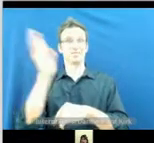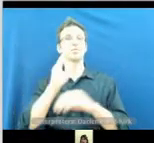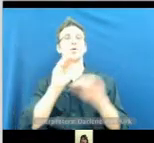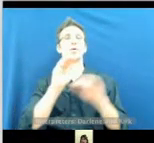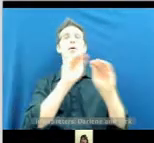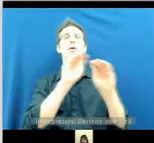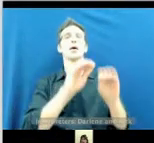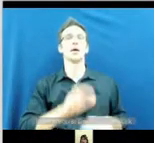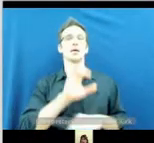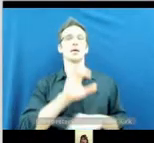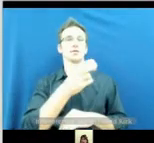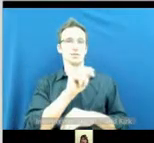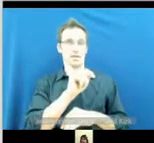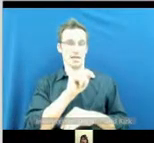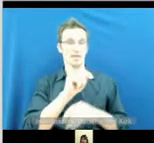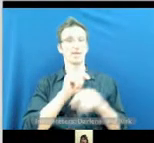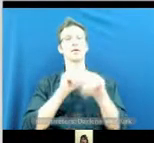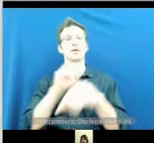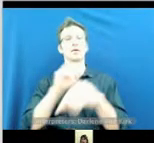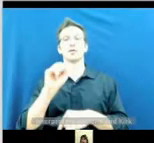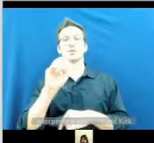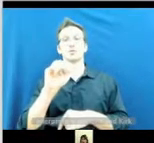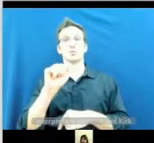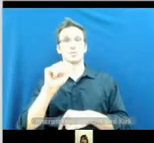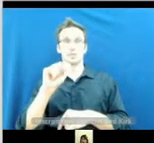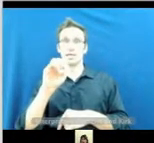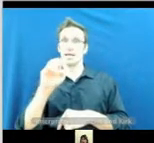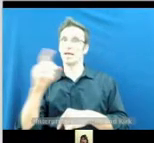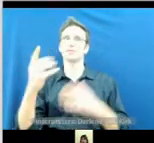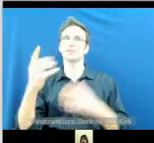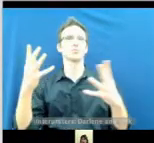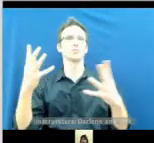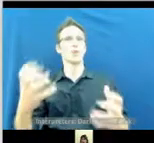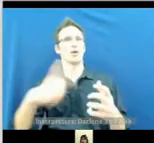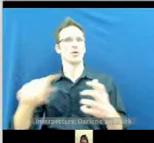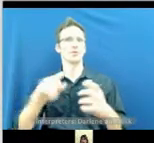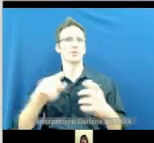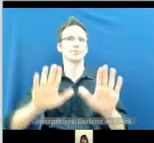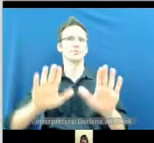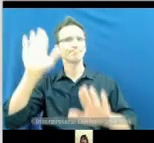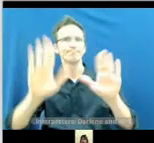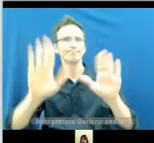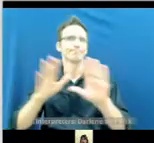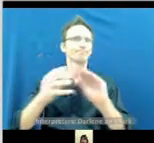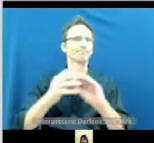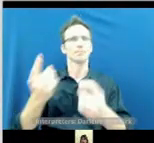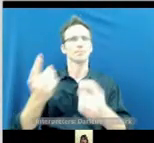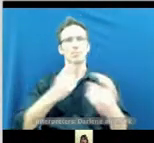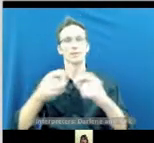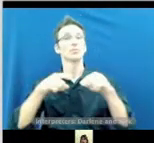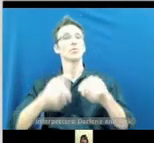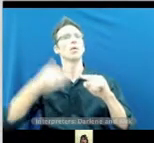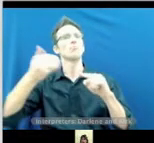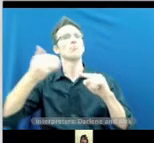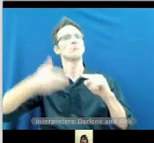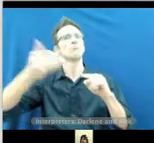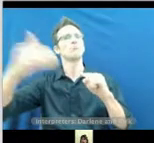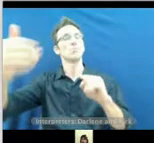Susan encourages audience interaction, so you're more than welcome to type in questions as we go or ask for